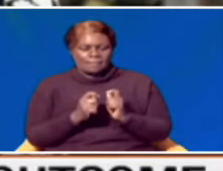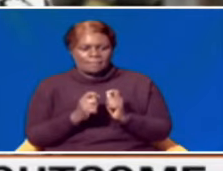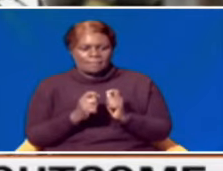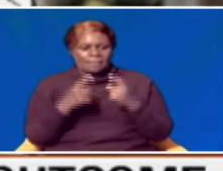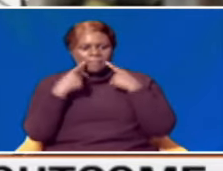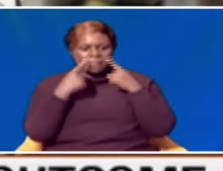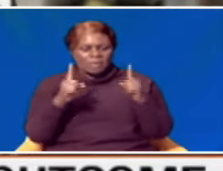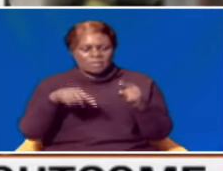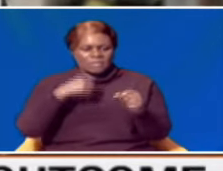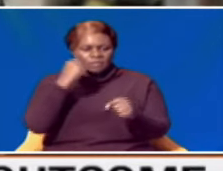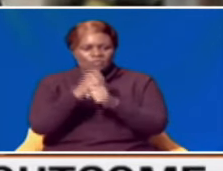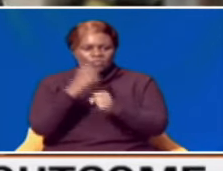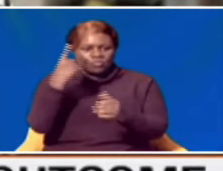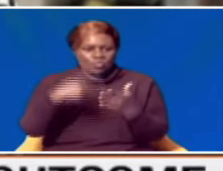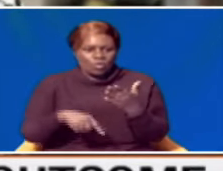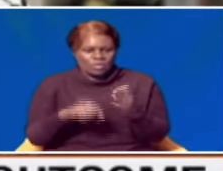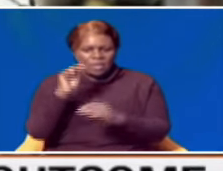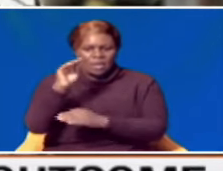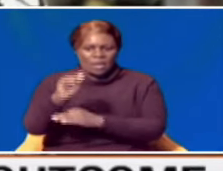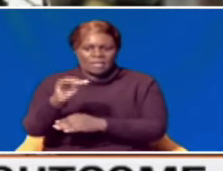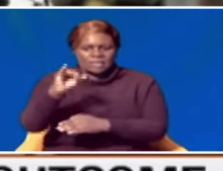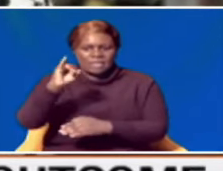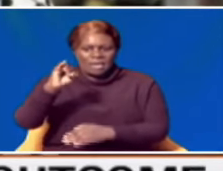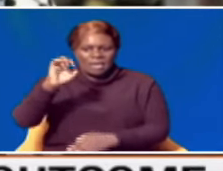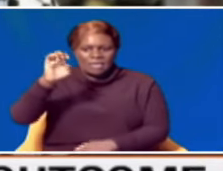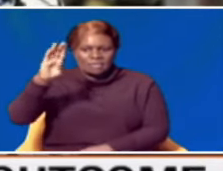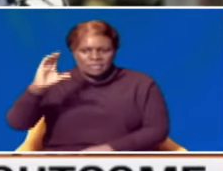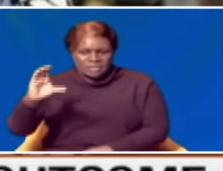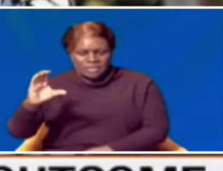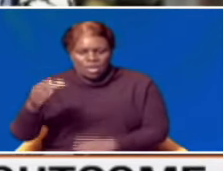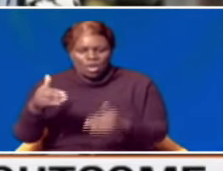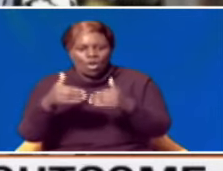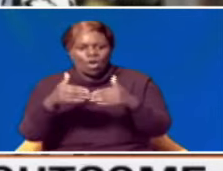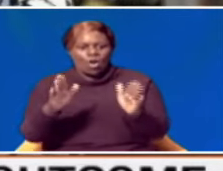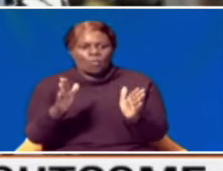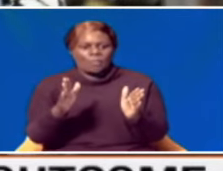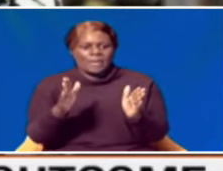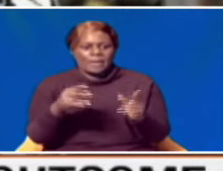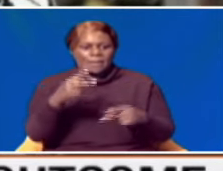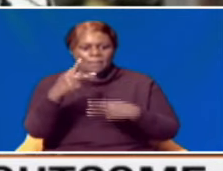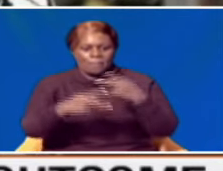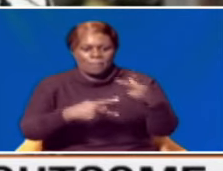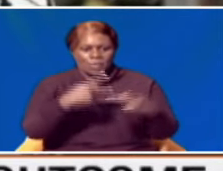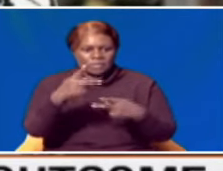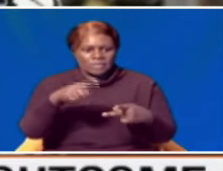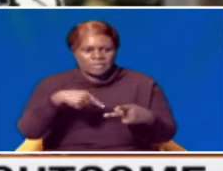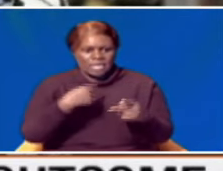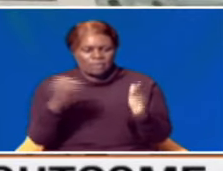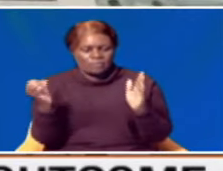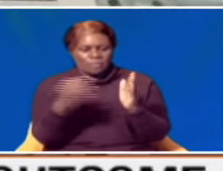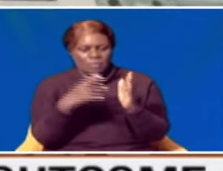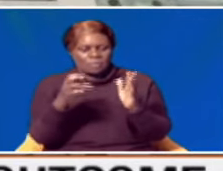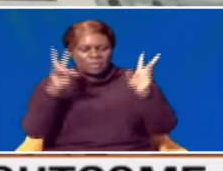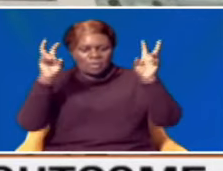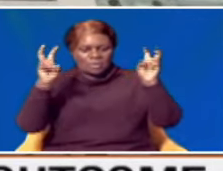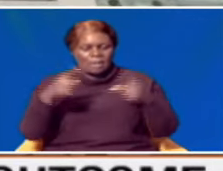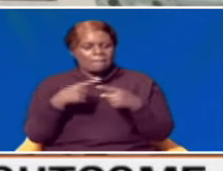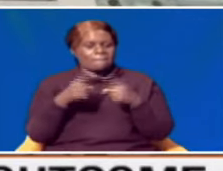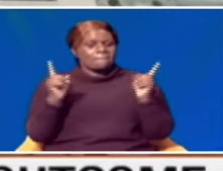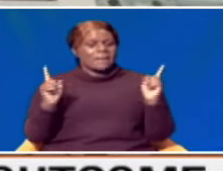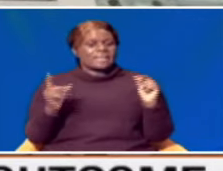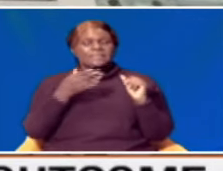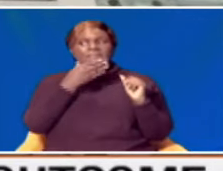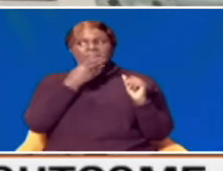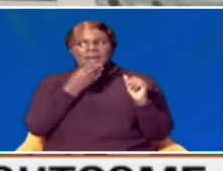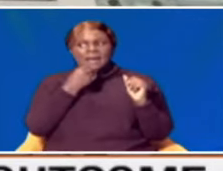So what we've done now, we've asked the IEC to please open the dispute process so that we can dispute those issues. But the man